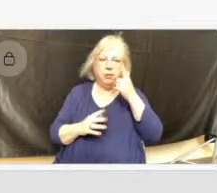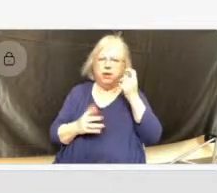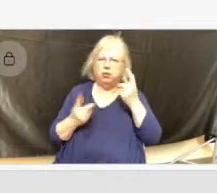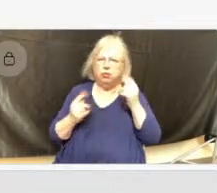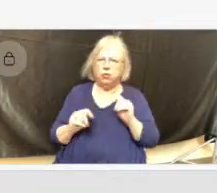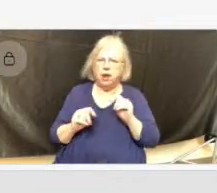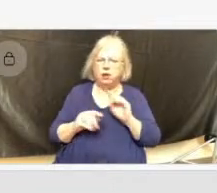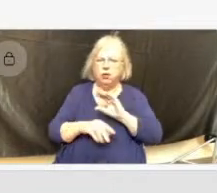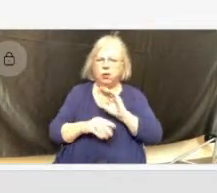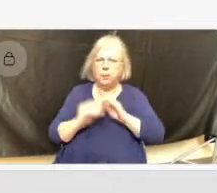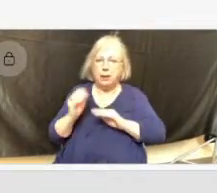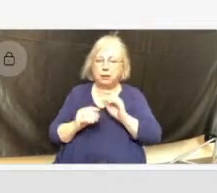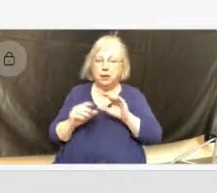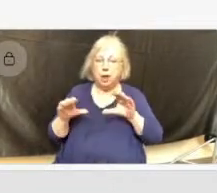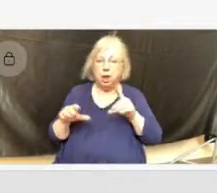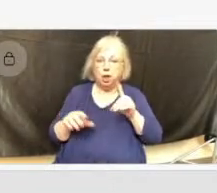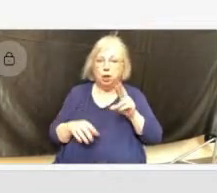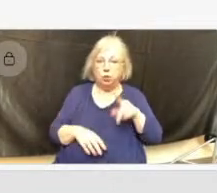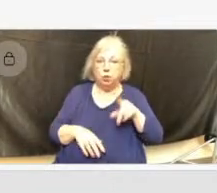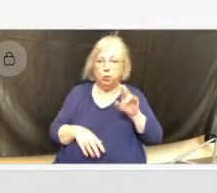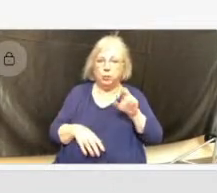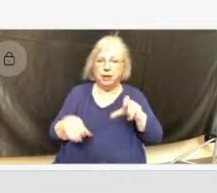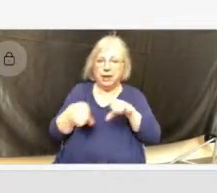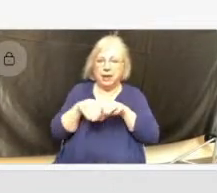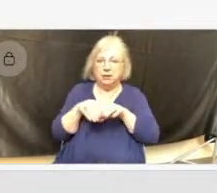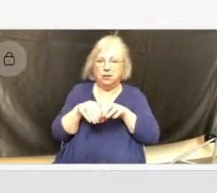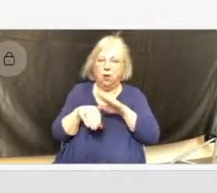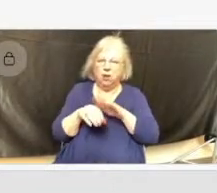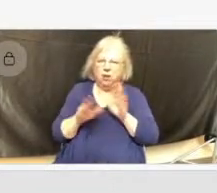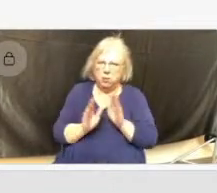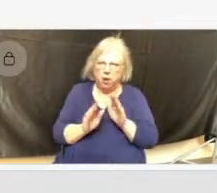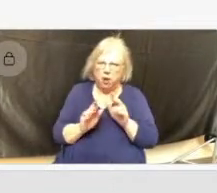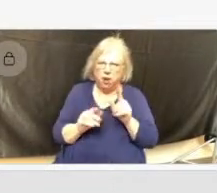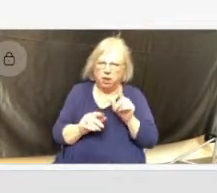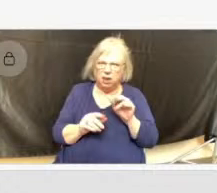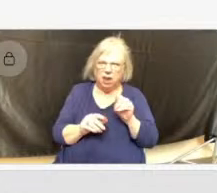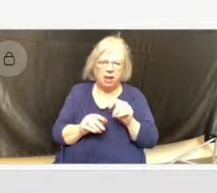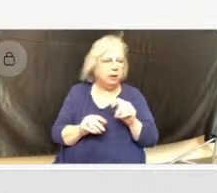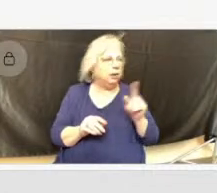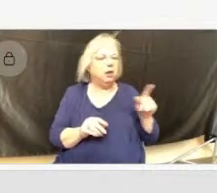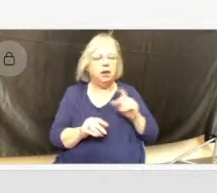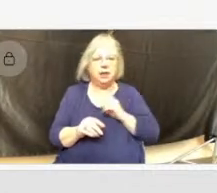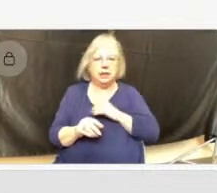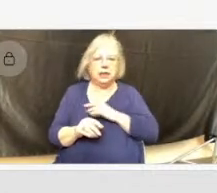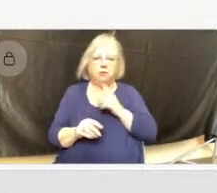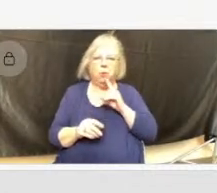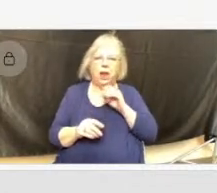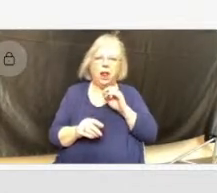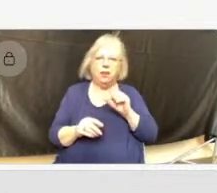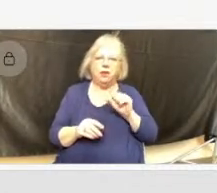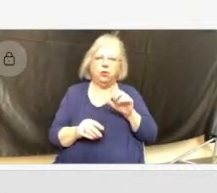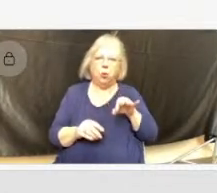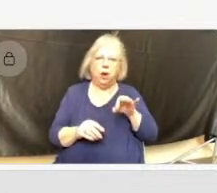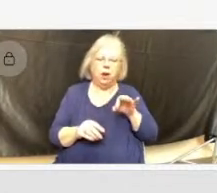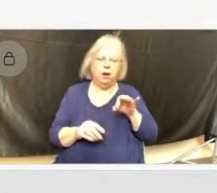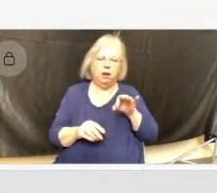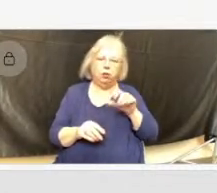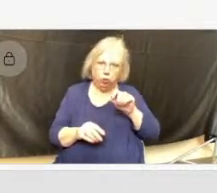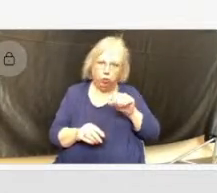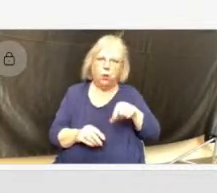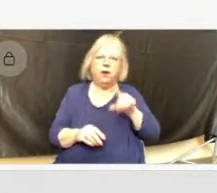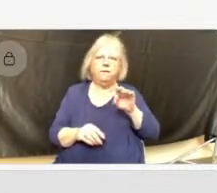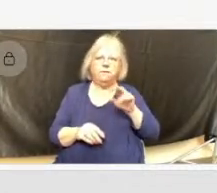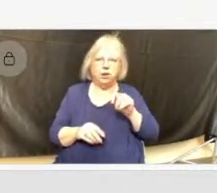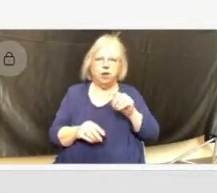that small, it just doesn't fit? Well, what it is, it's the square footage of the area in relation to,